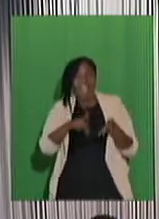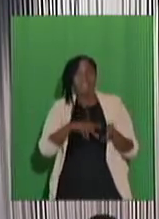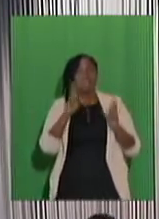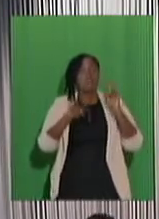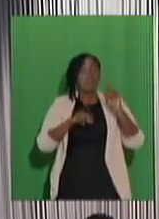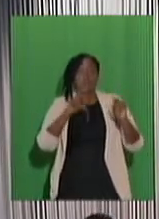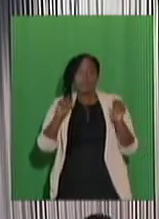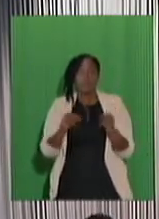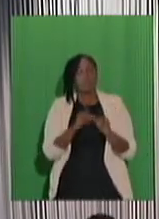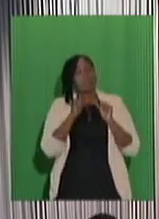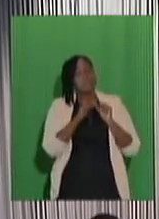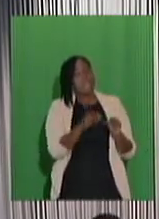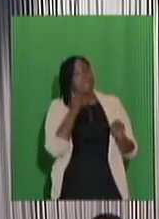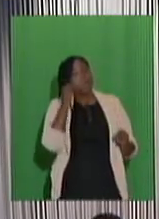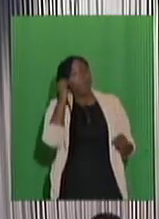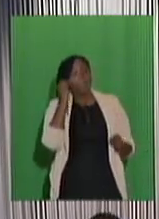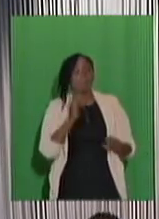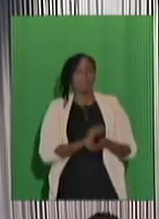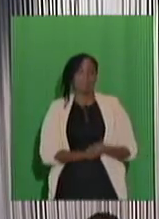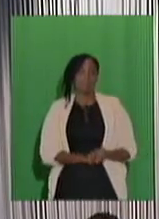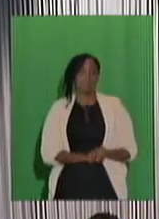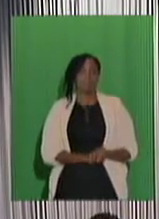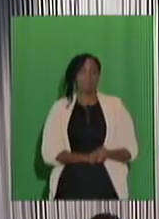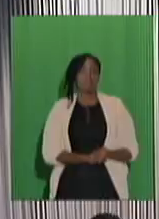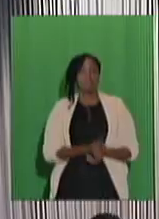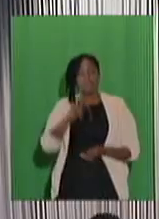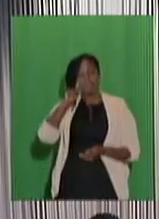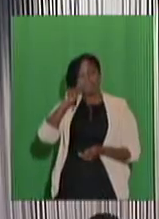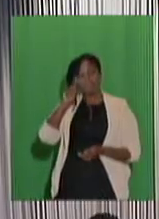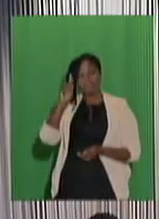much, Minister. I recognize TV6.